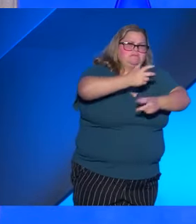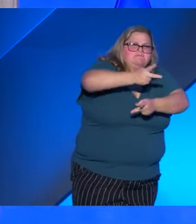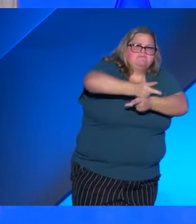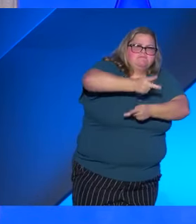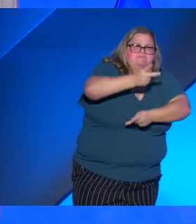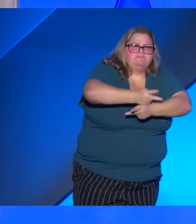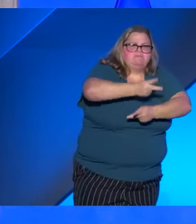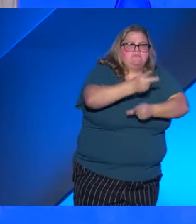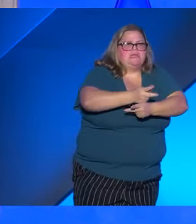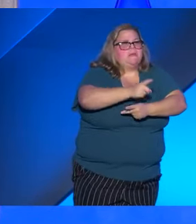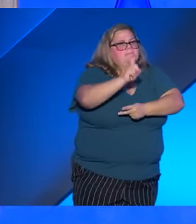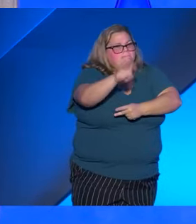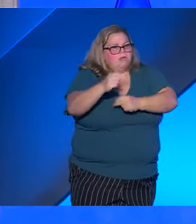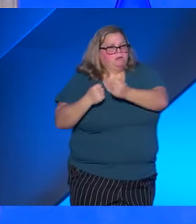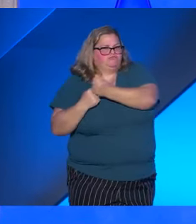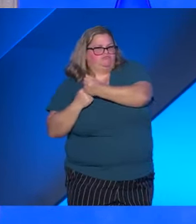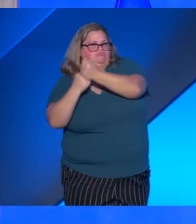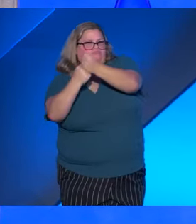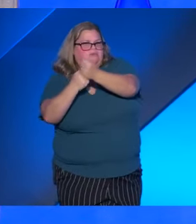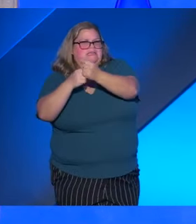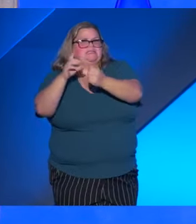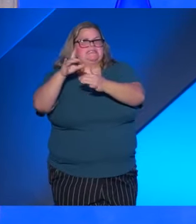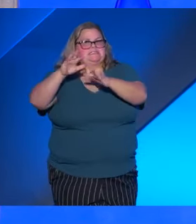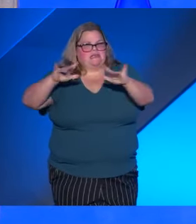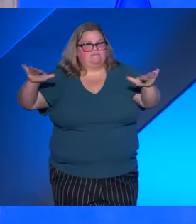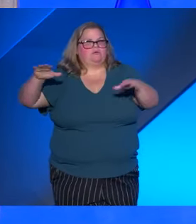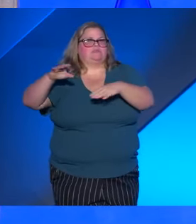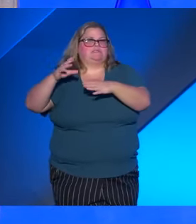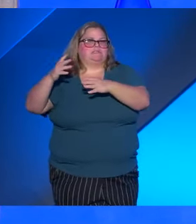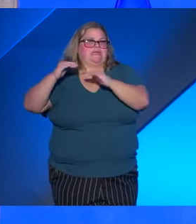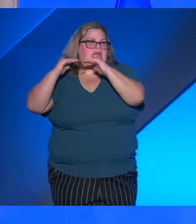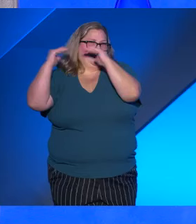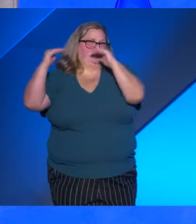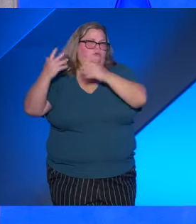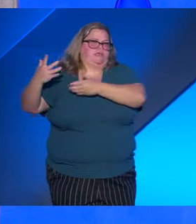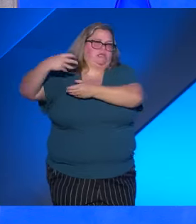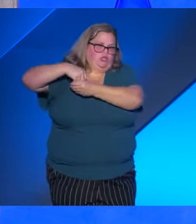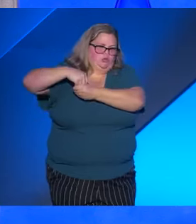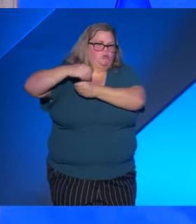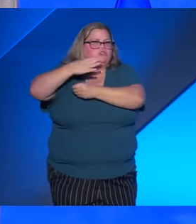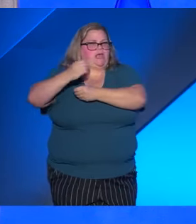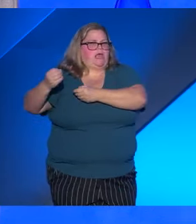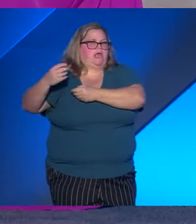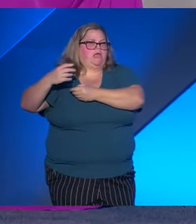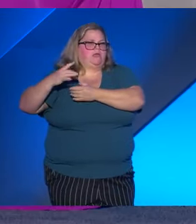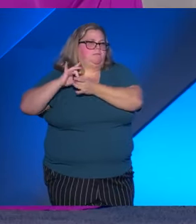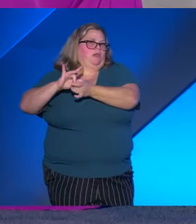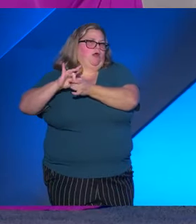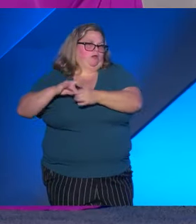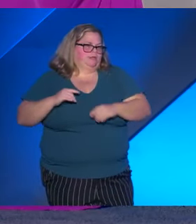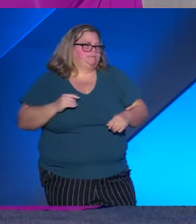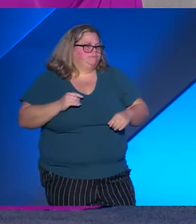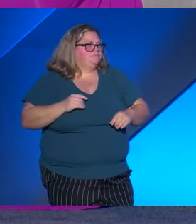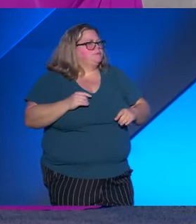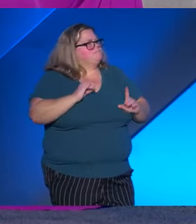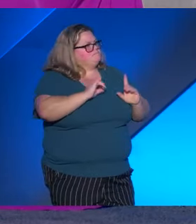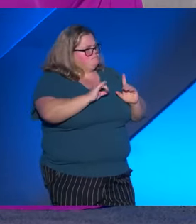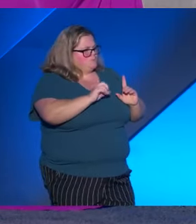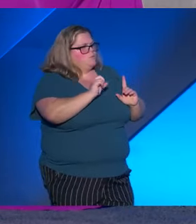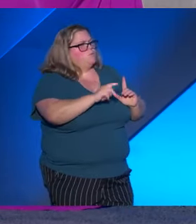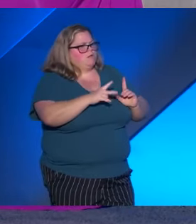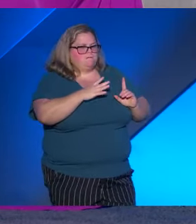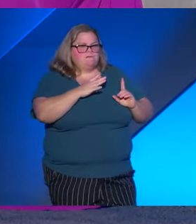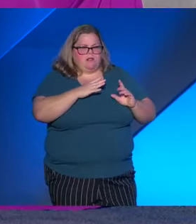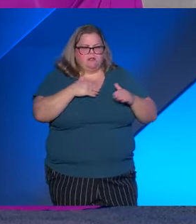uphold the values of diversity, equity, inclusion, and belonging. So let's take that thread all the way through. How